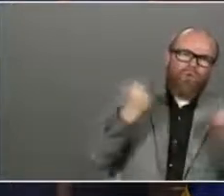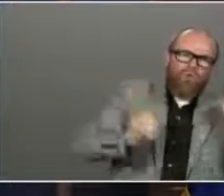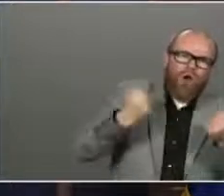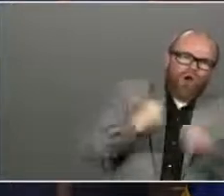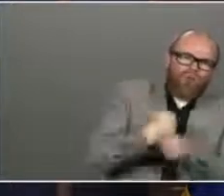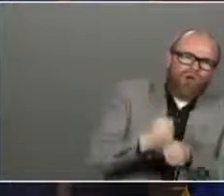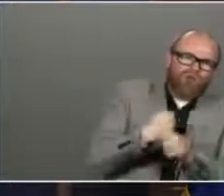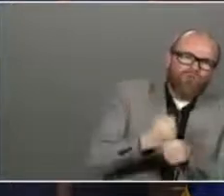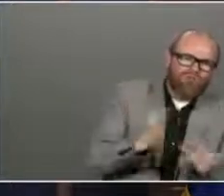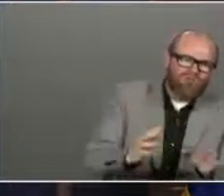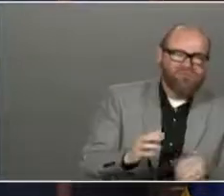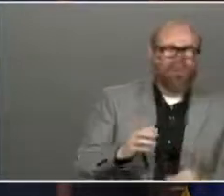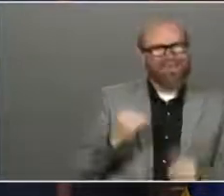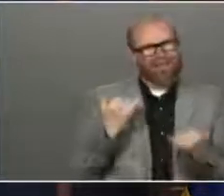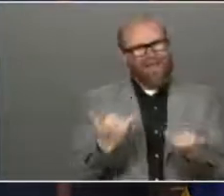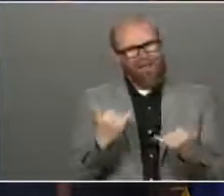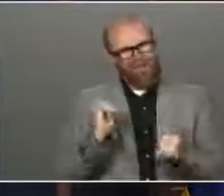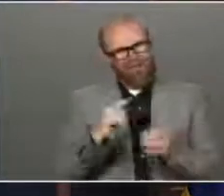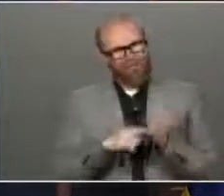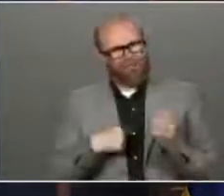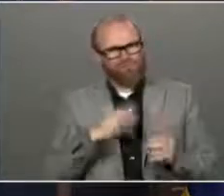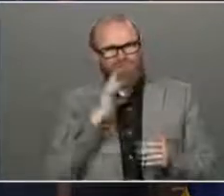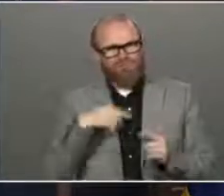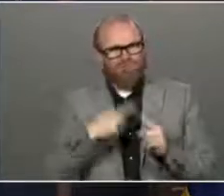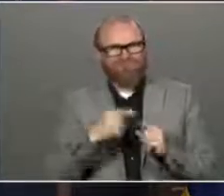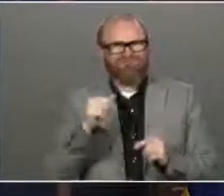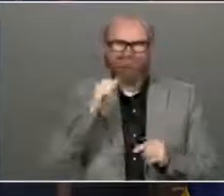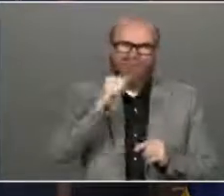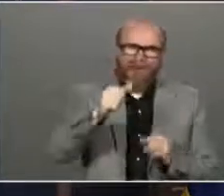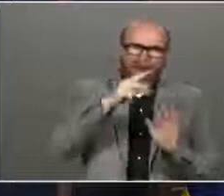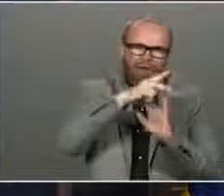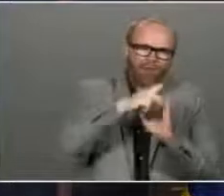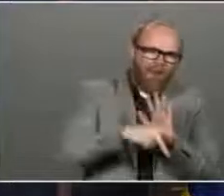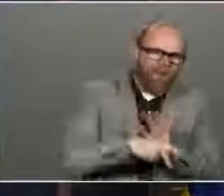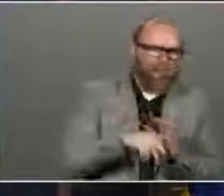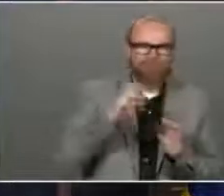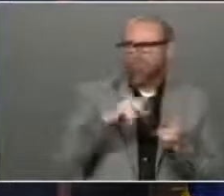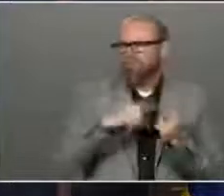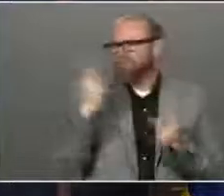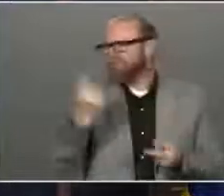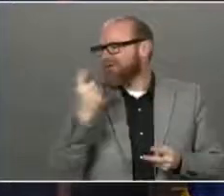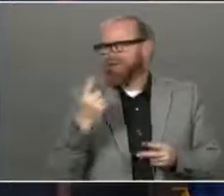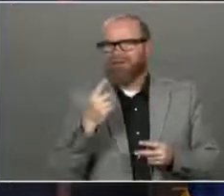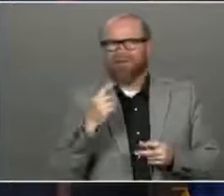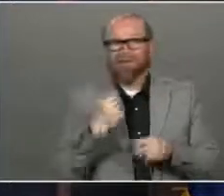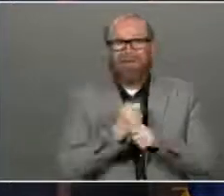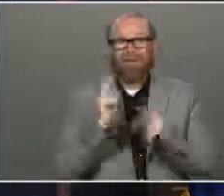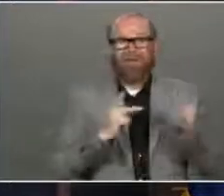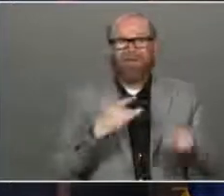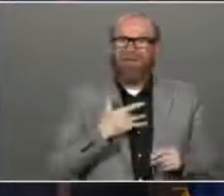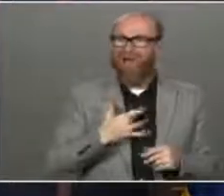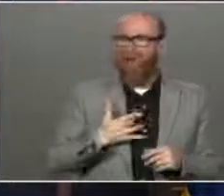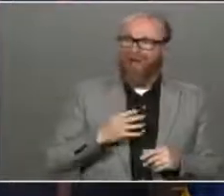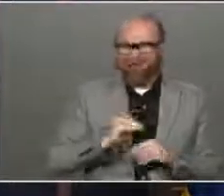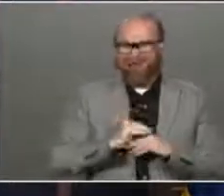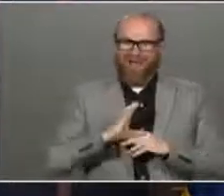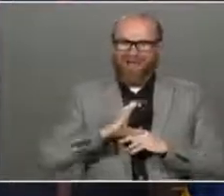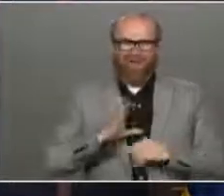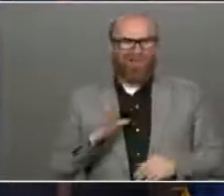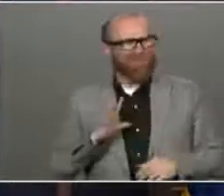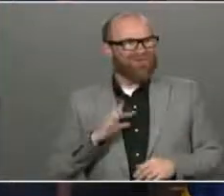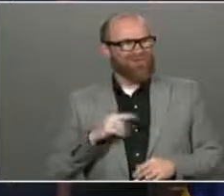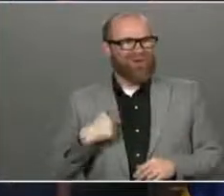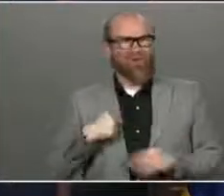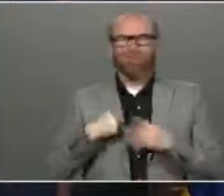now. Not a foolish policy that is performative, that will make people feel better and get elected because they're pretending to